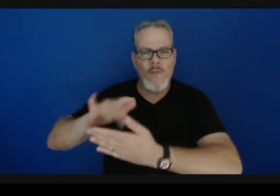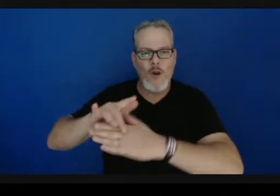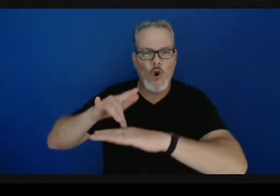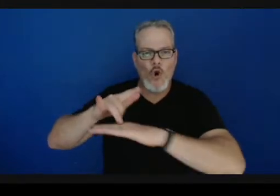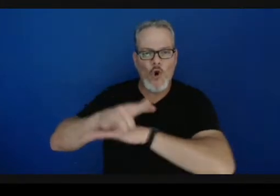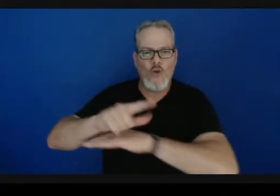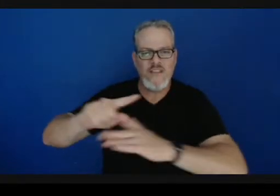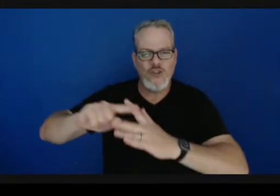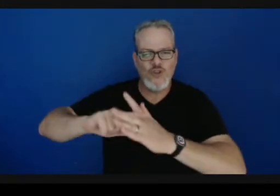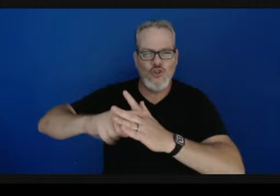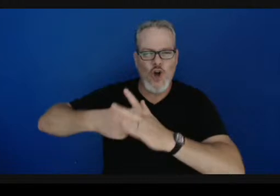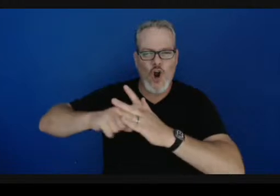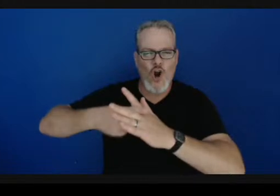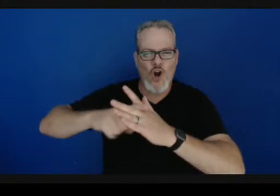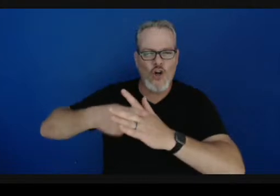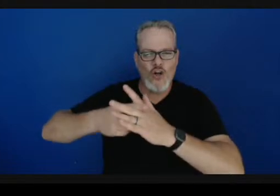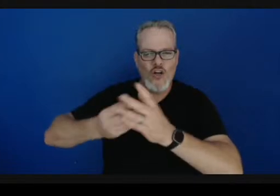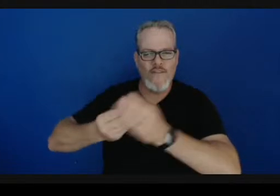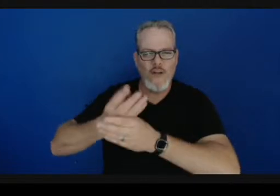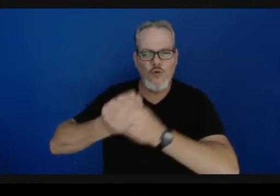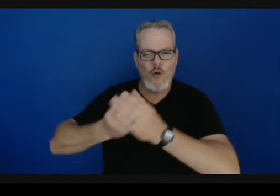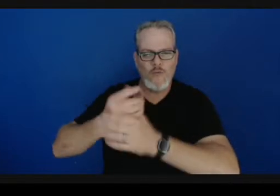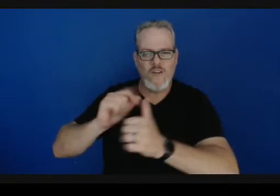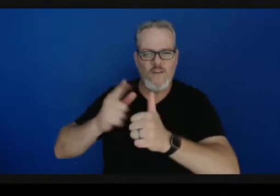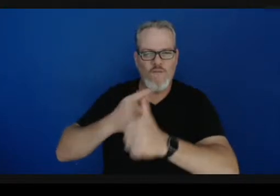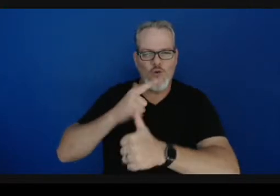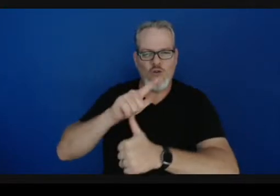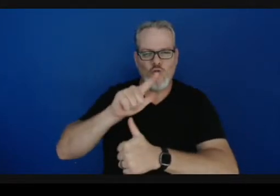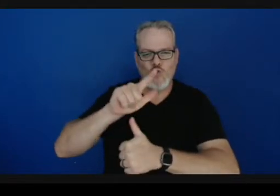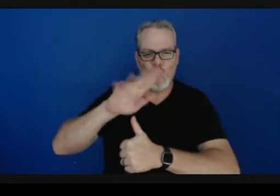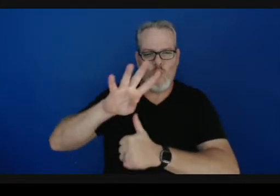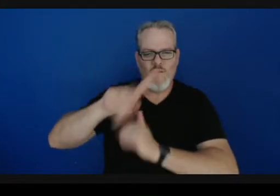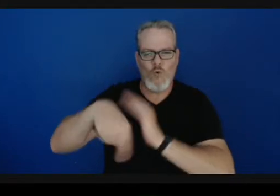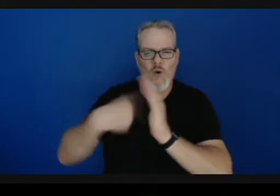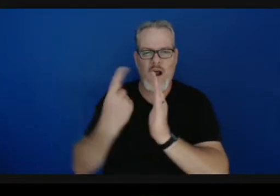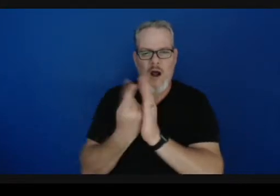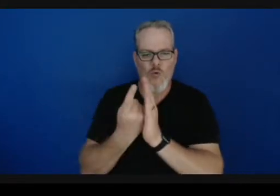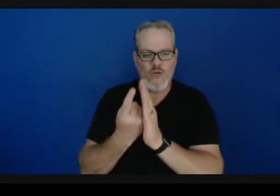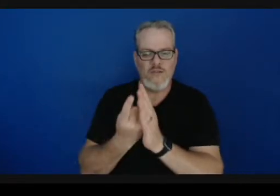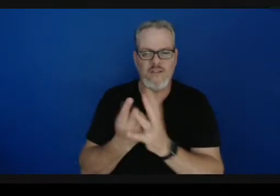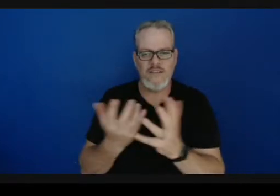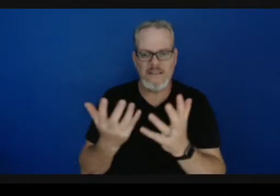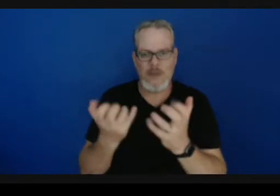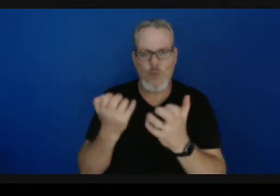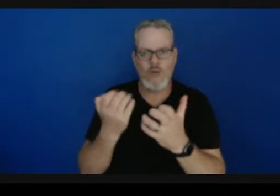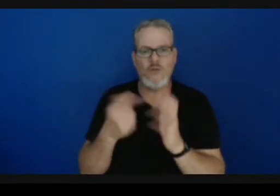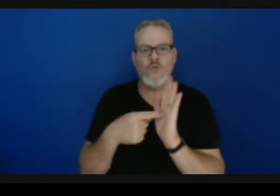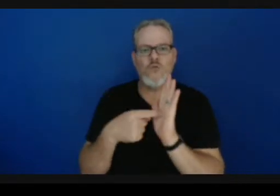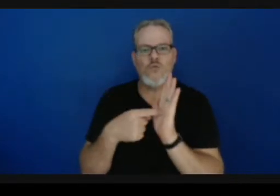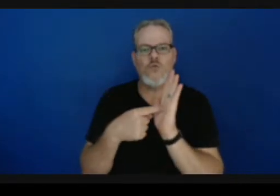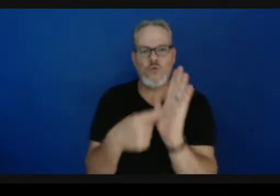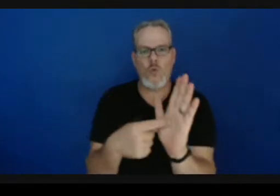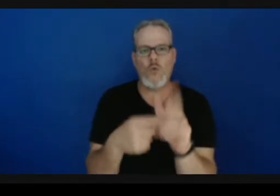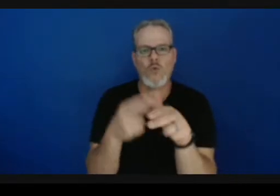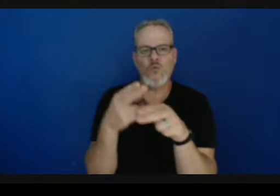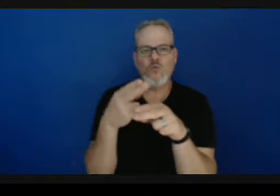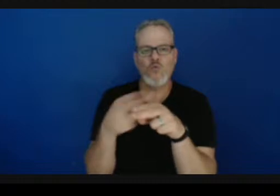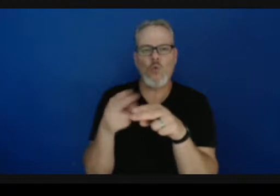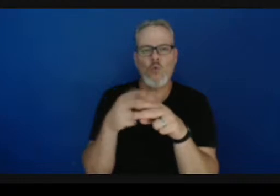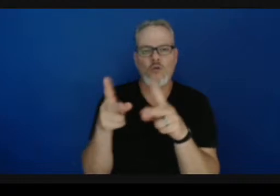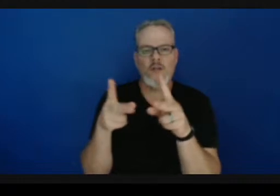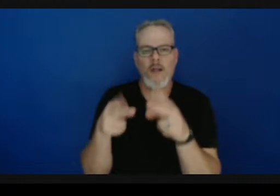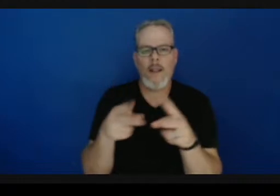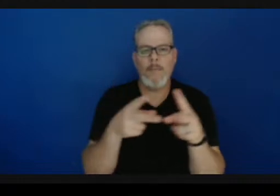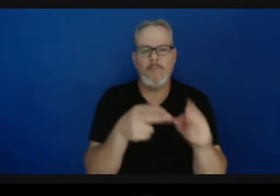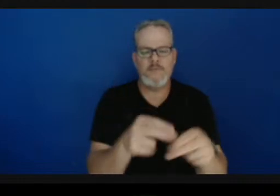that first, say, 24 hours around the eruption, that we'd like to just play for you. They're short clips, and then we'll talk about them a little